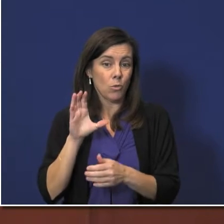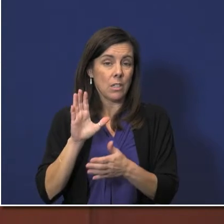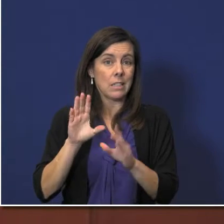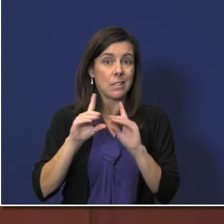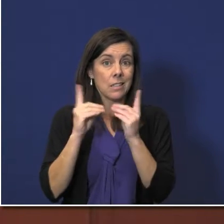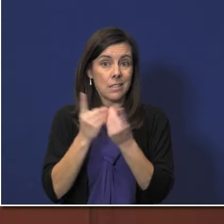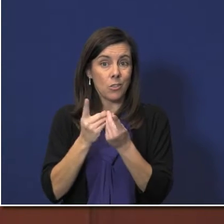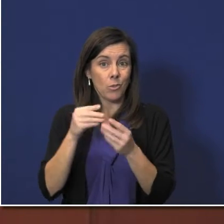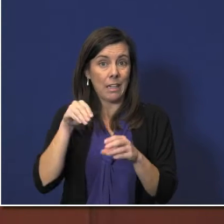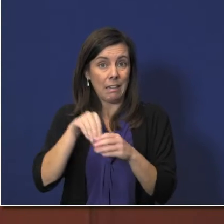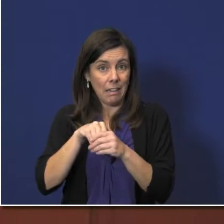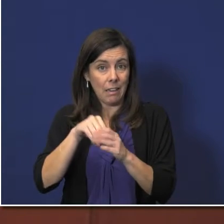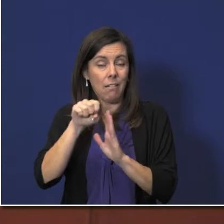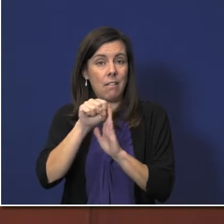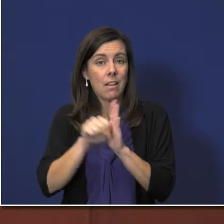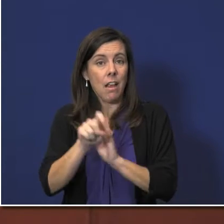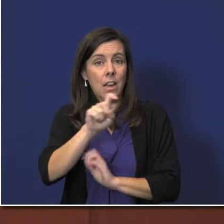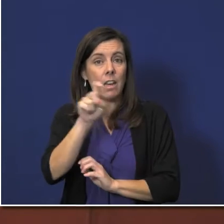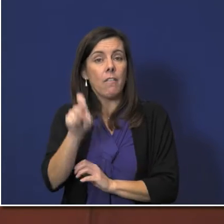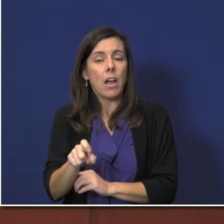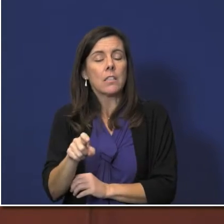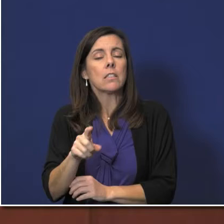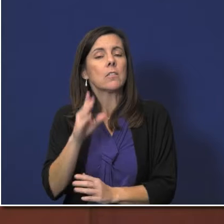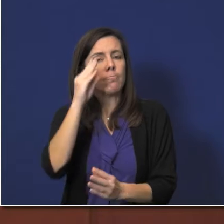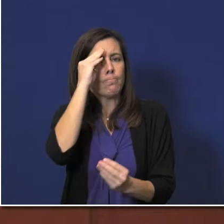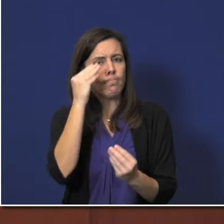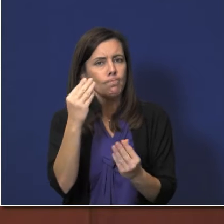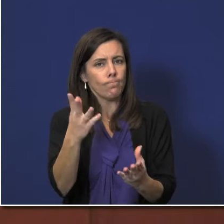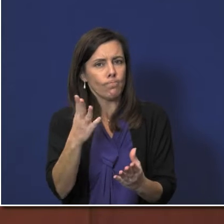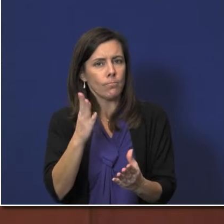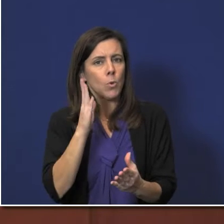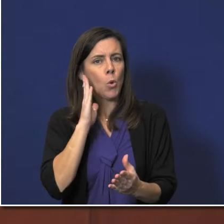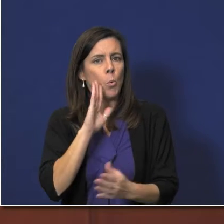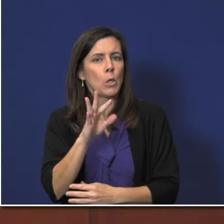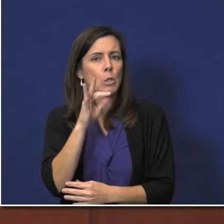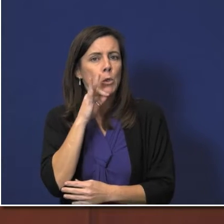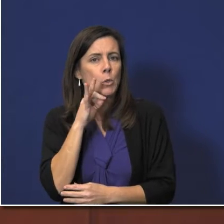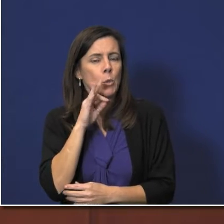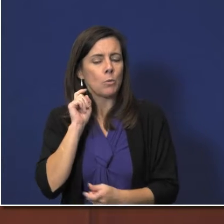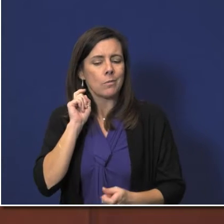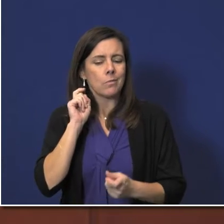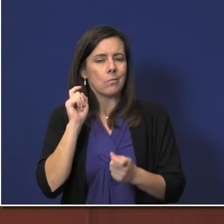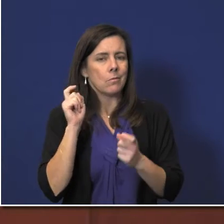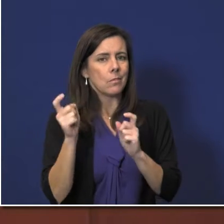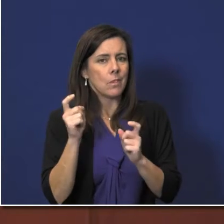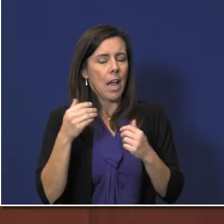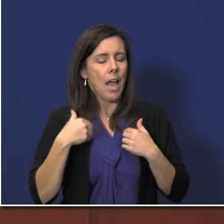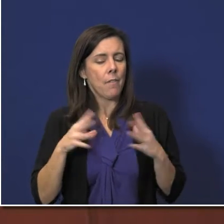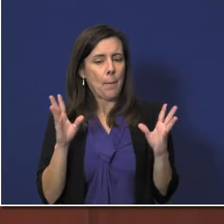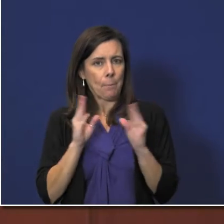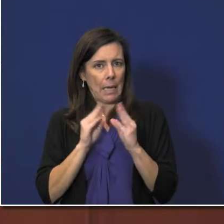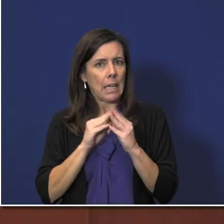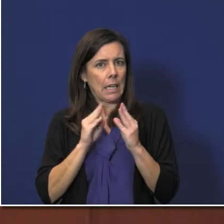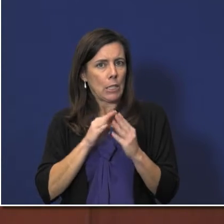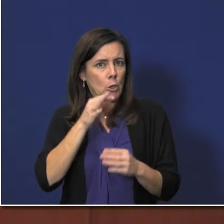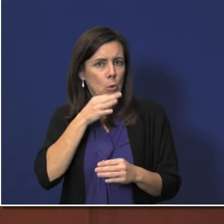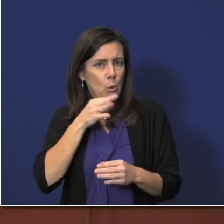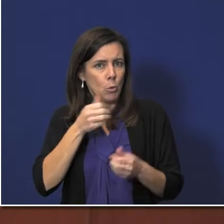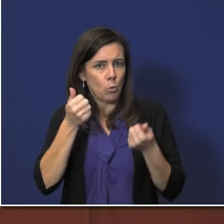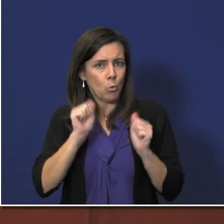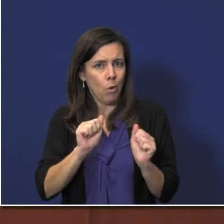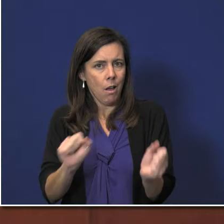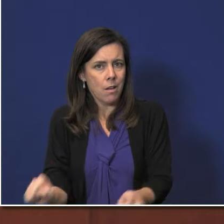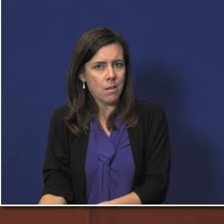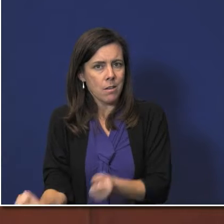there is going to be a move, and there is a move right now. There is a committee meeting that is trying to do away with